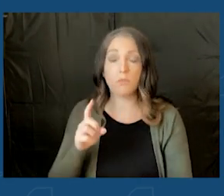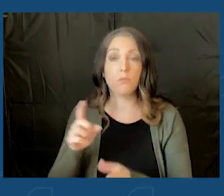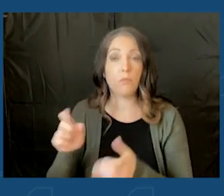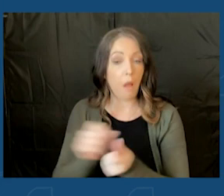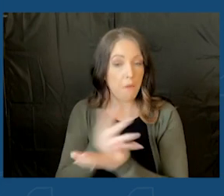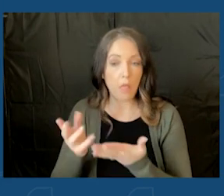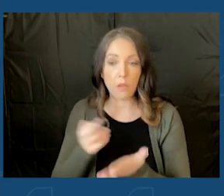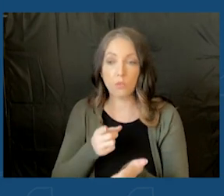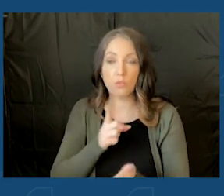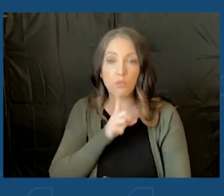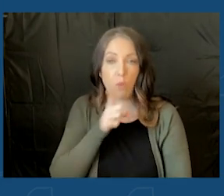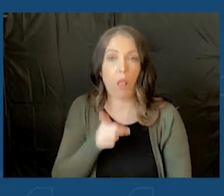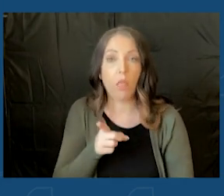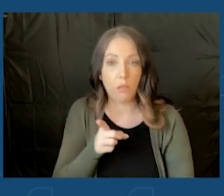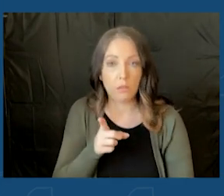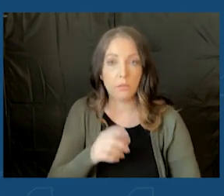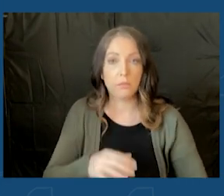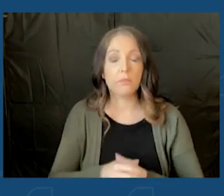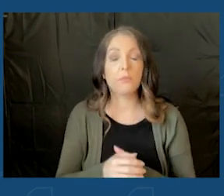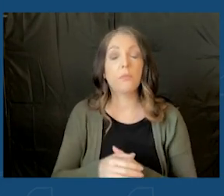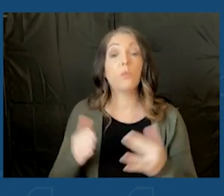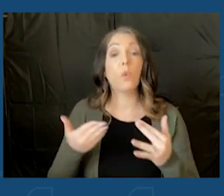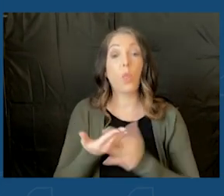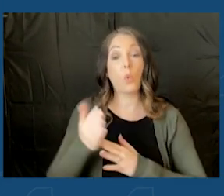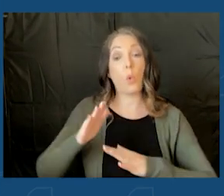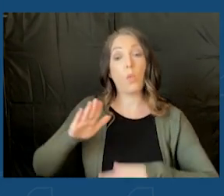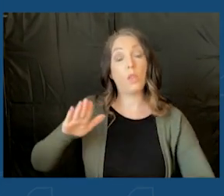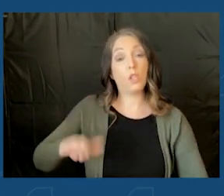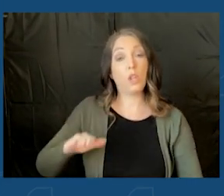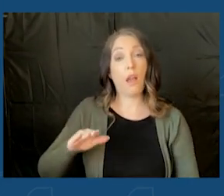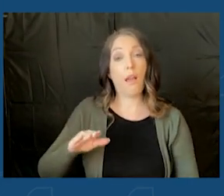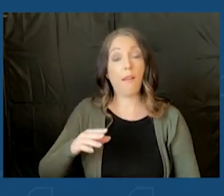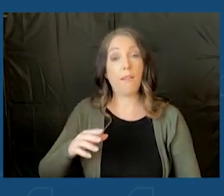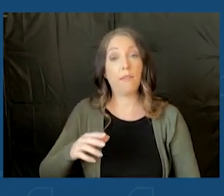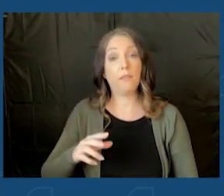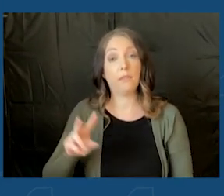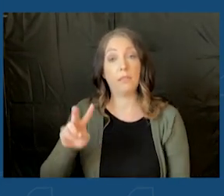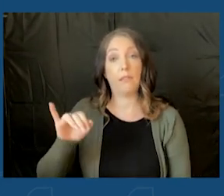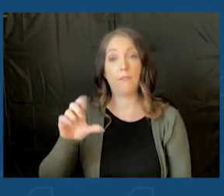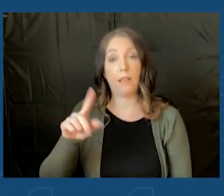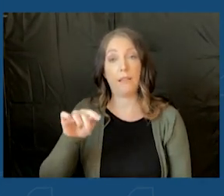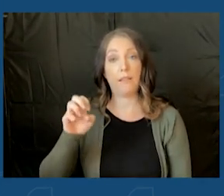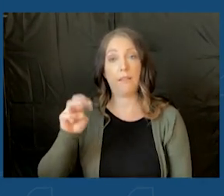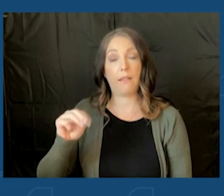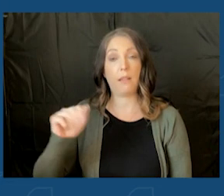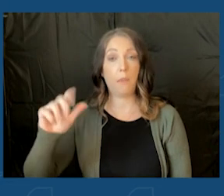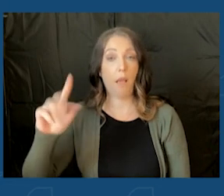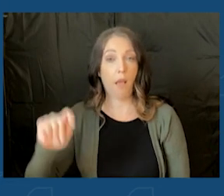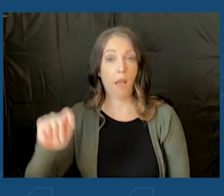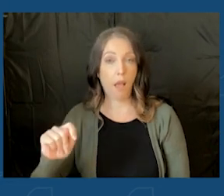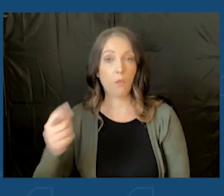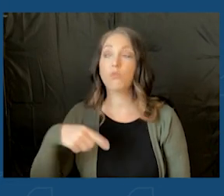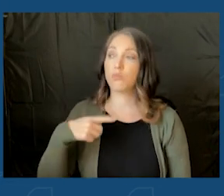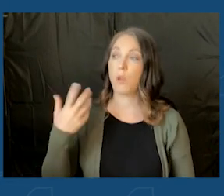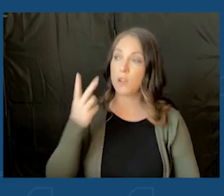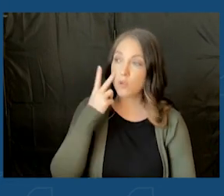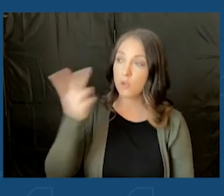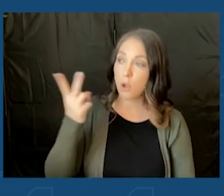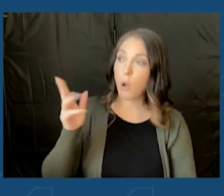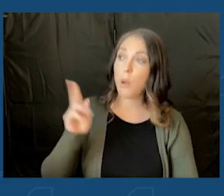And through the Child Victims Act, we finally saw people liberated and coming forth. And again, we heard their